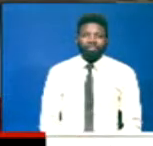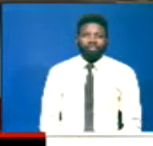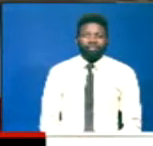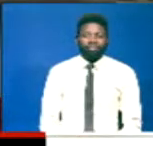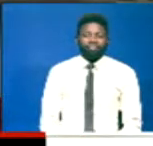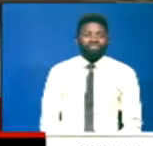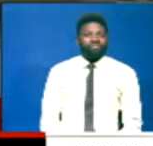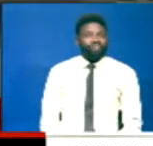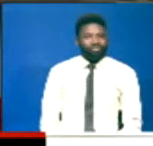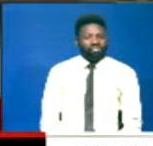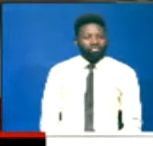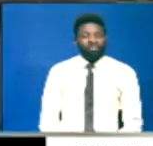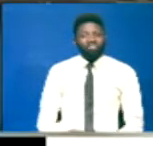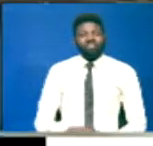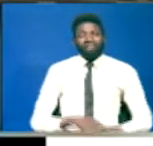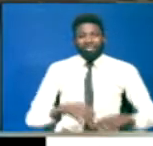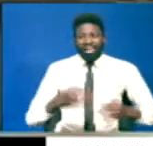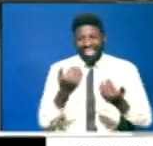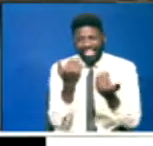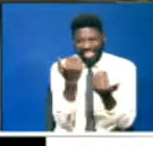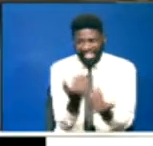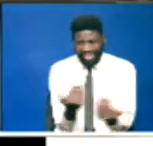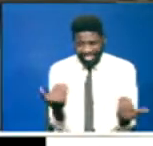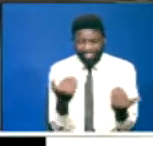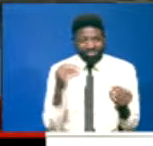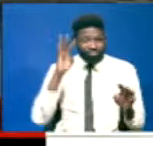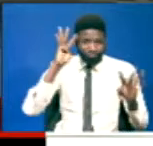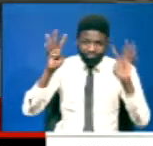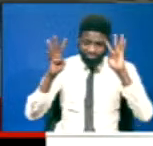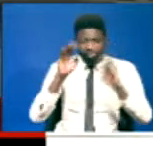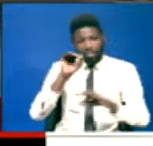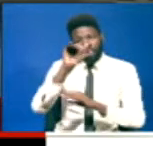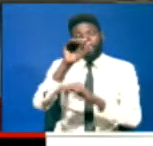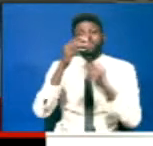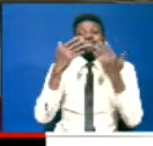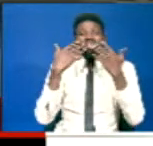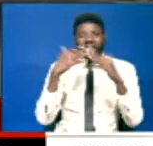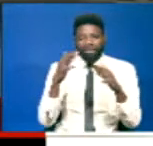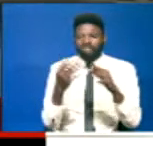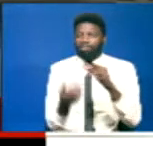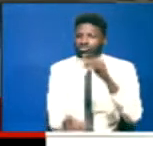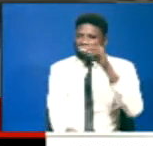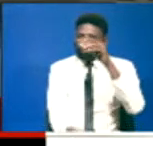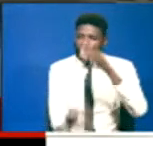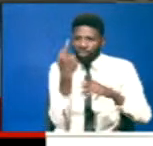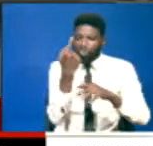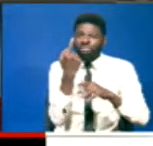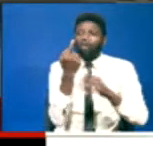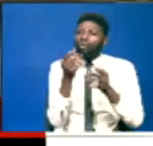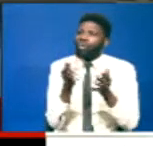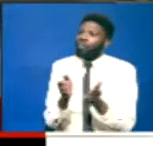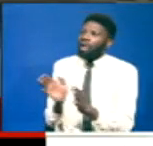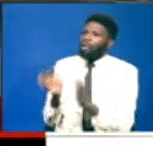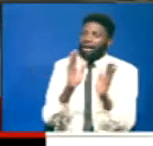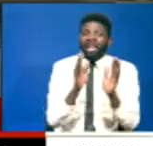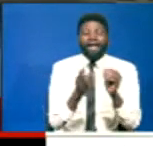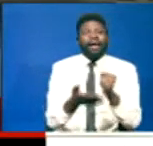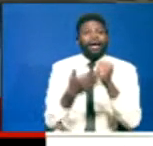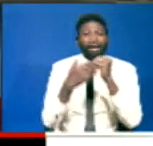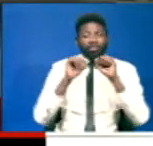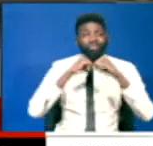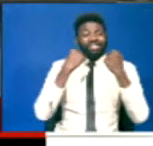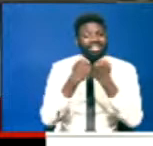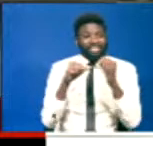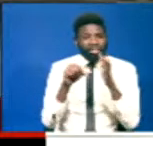Young innovators have been challenged to come up with solutions to societal problems. This